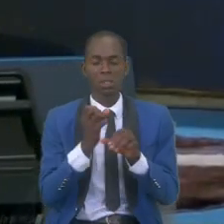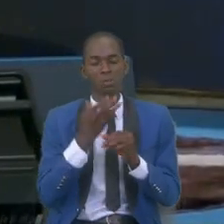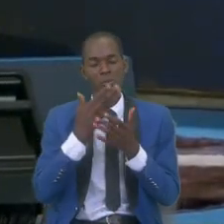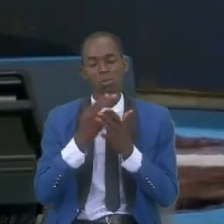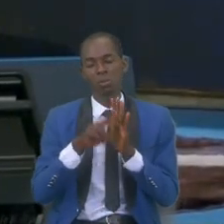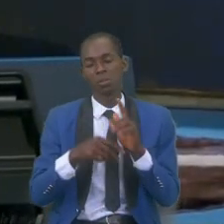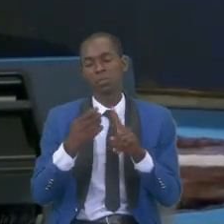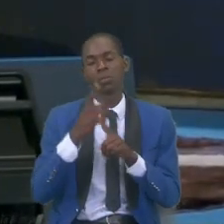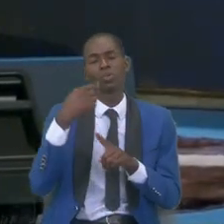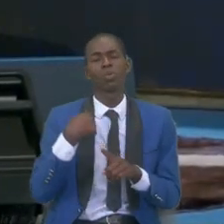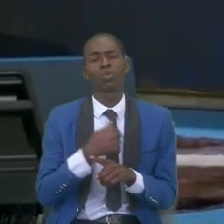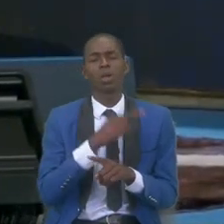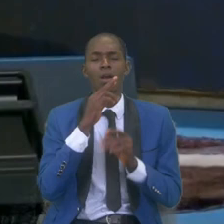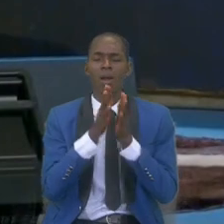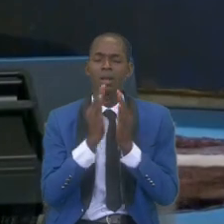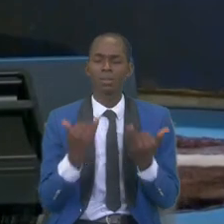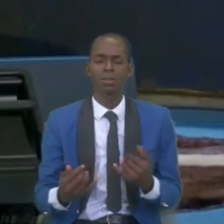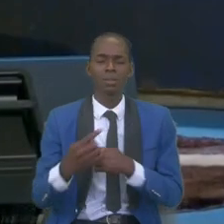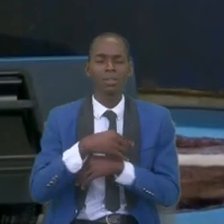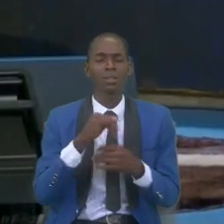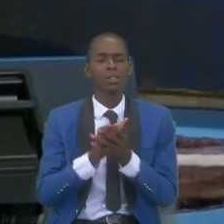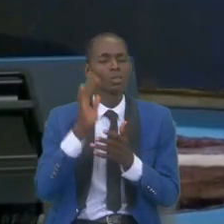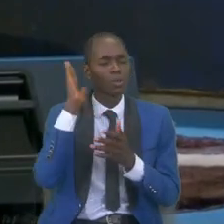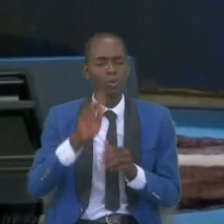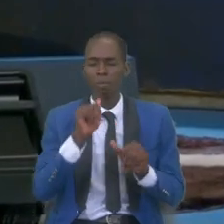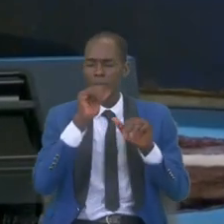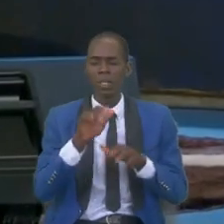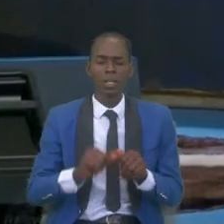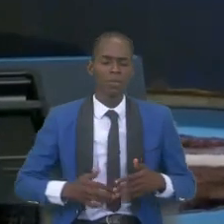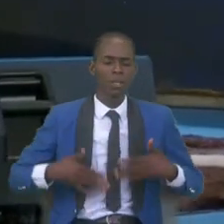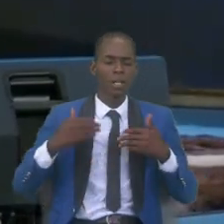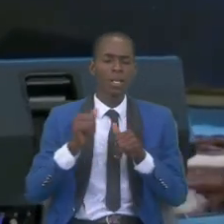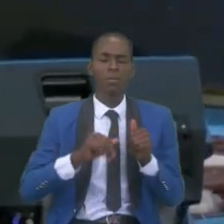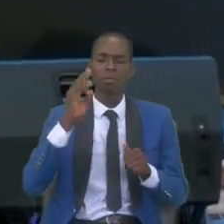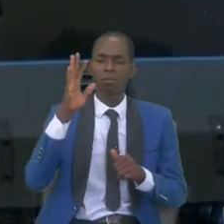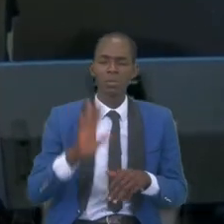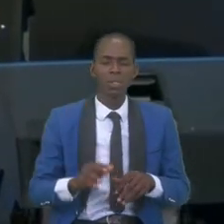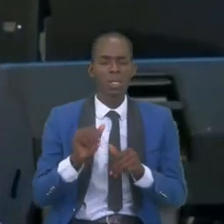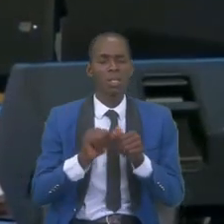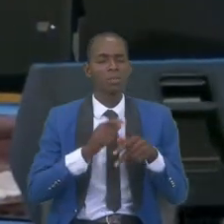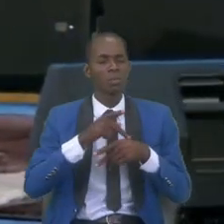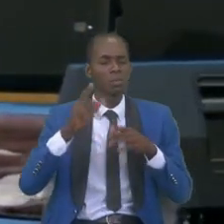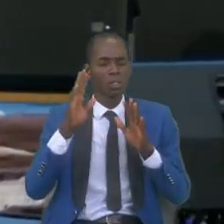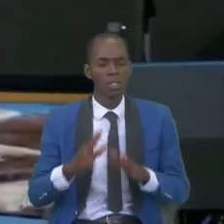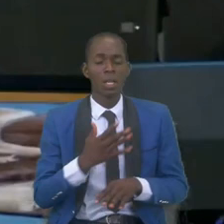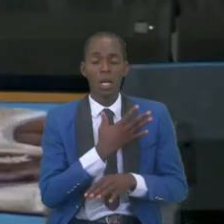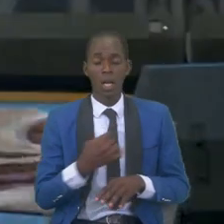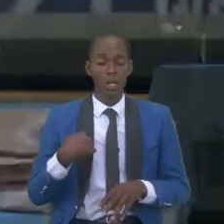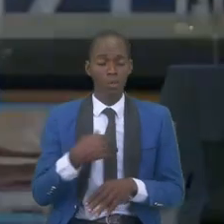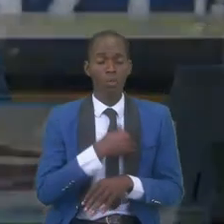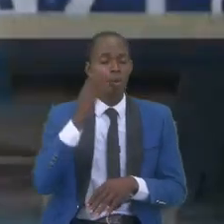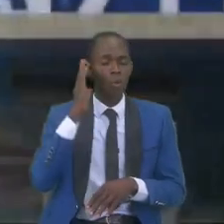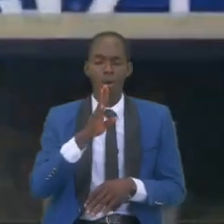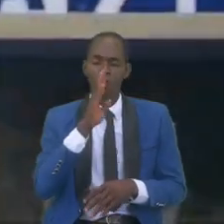today that you impact every life, every minister, every professional, and we will be what you